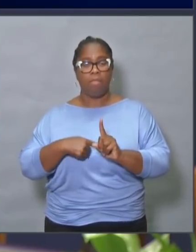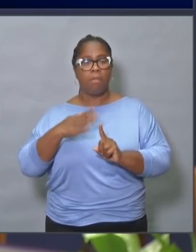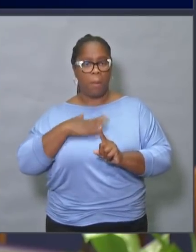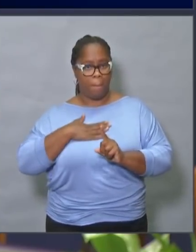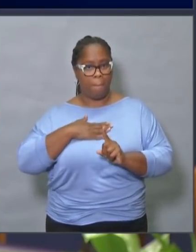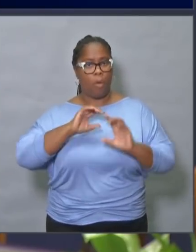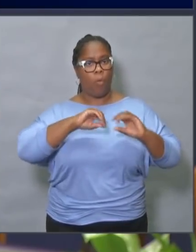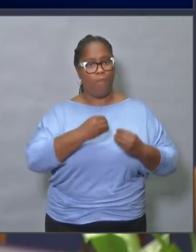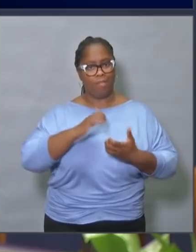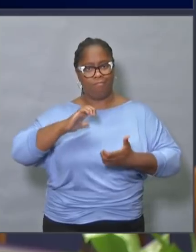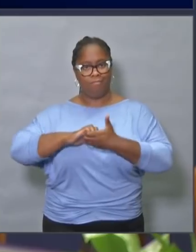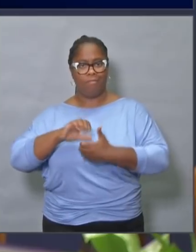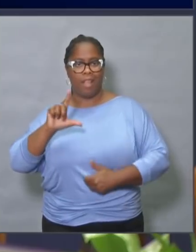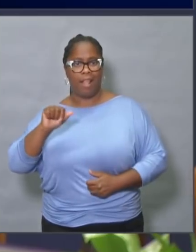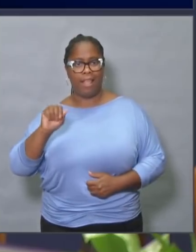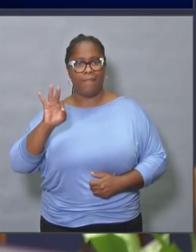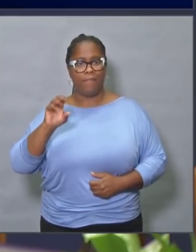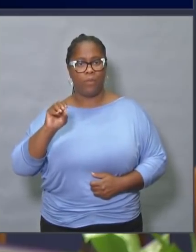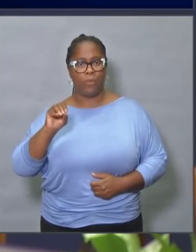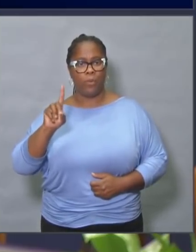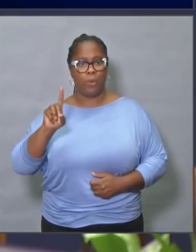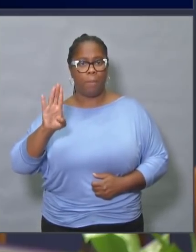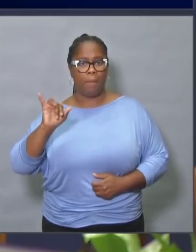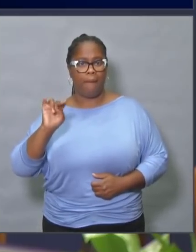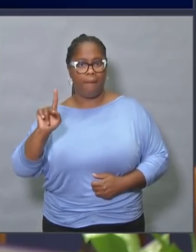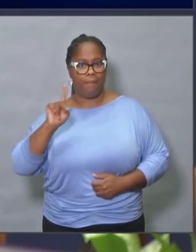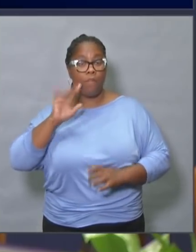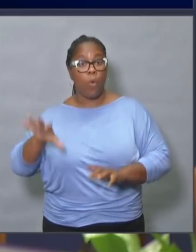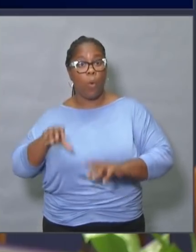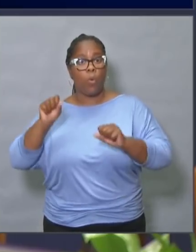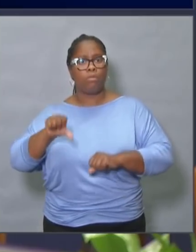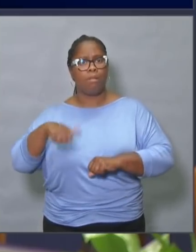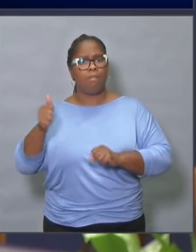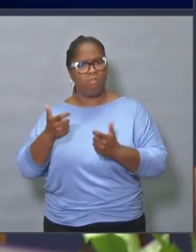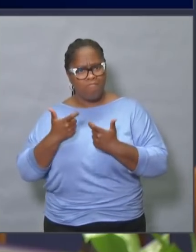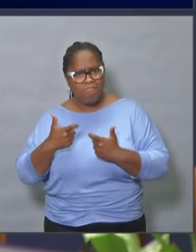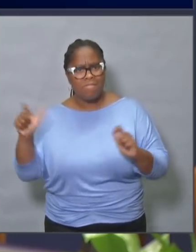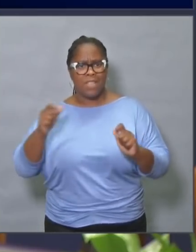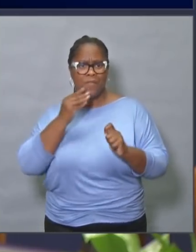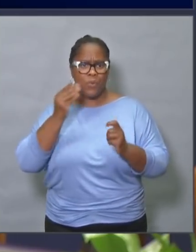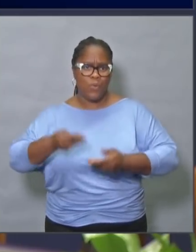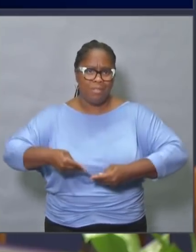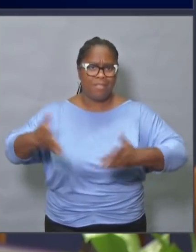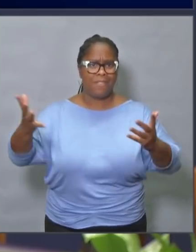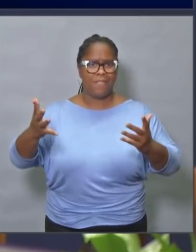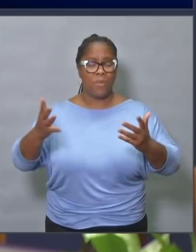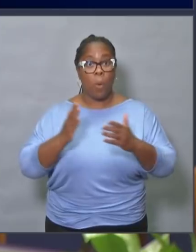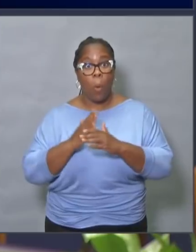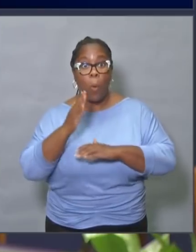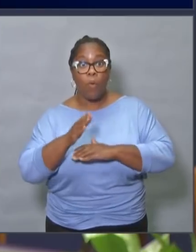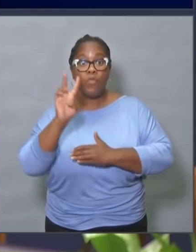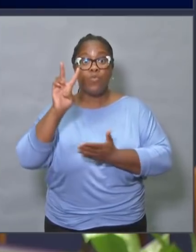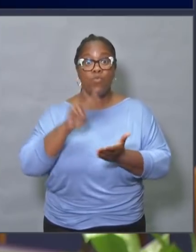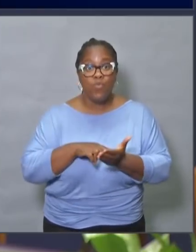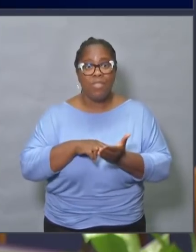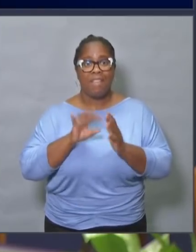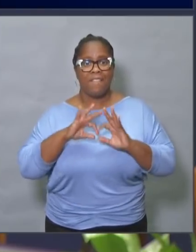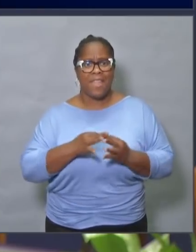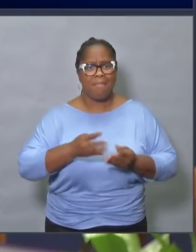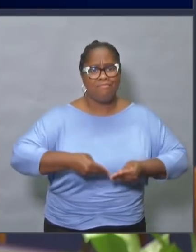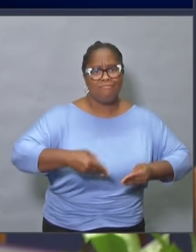Bank to host another major food giveaway. We fed nearly 2,000 families by the end of the